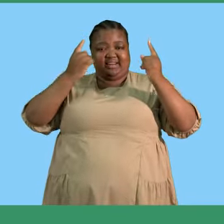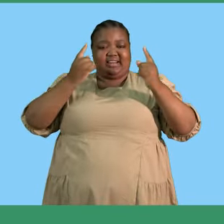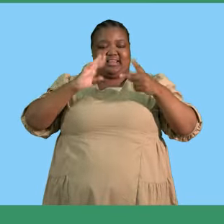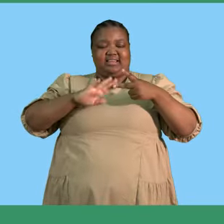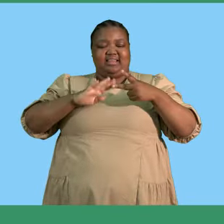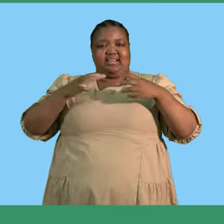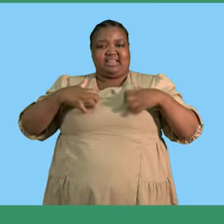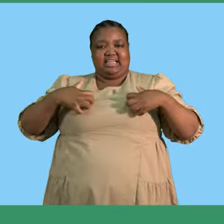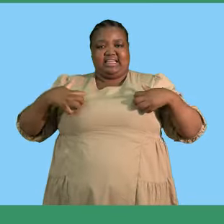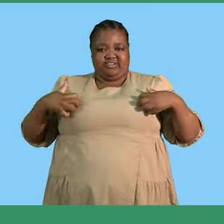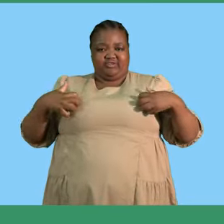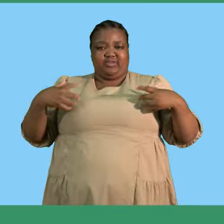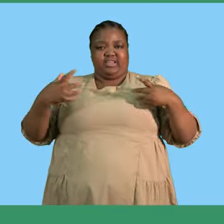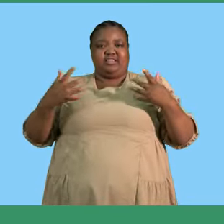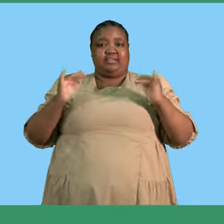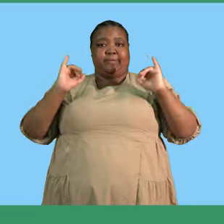crisis management.